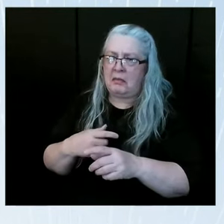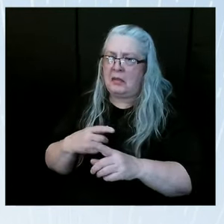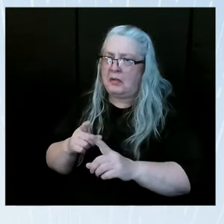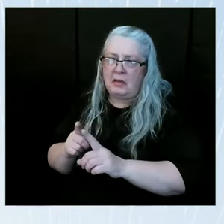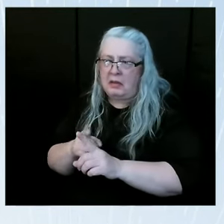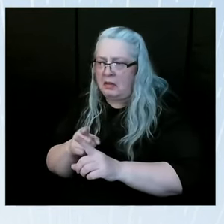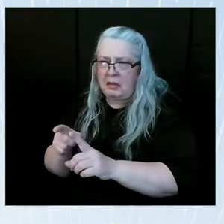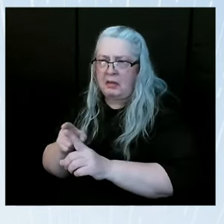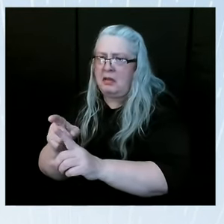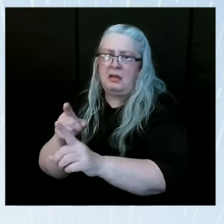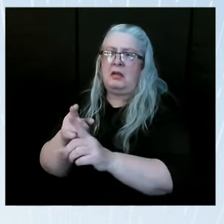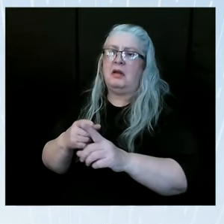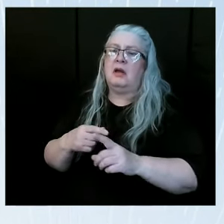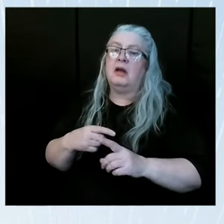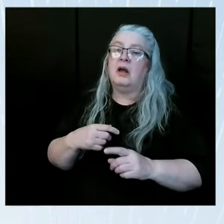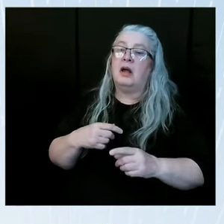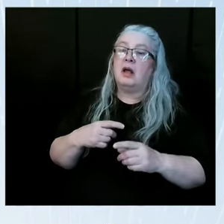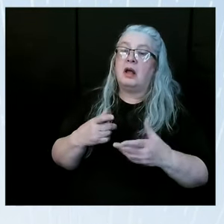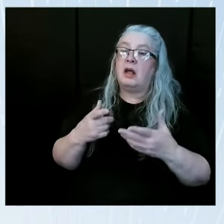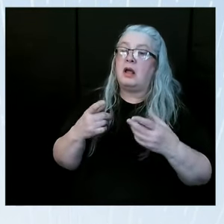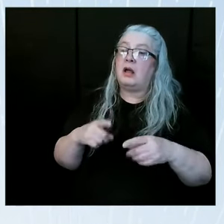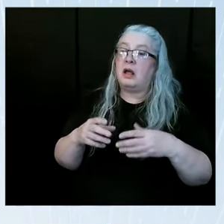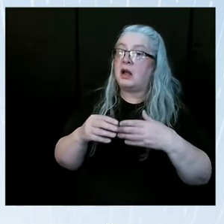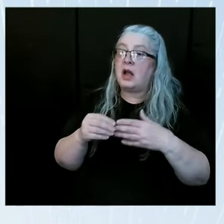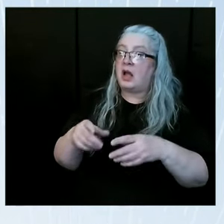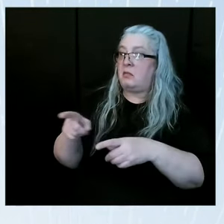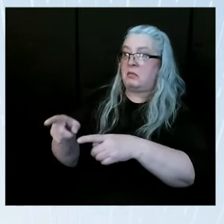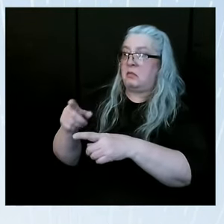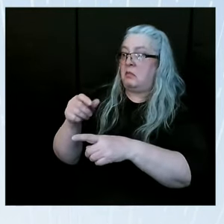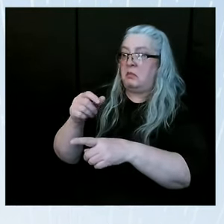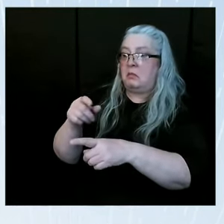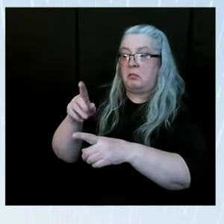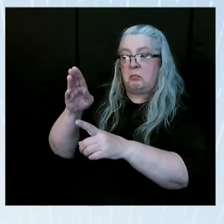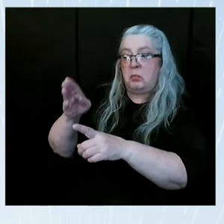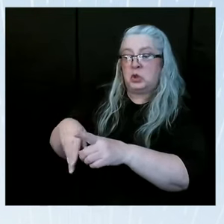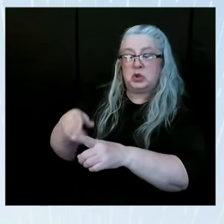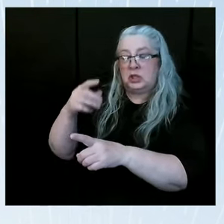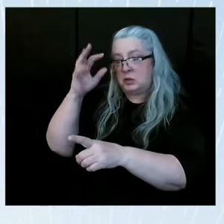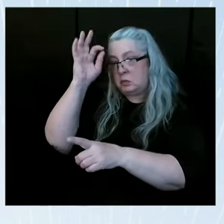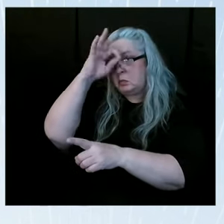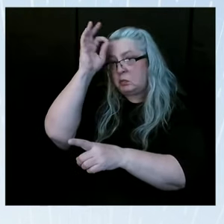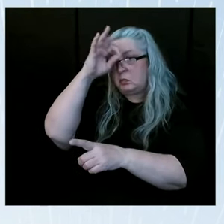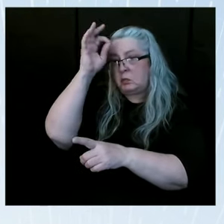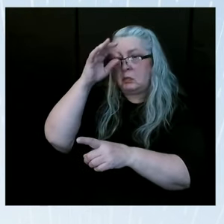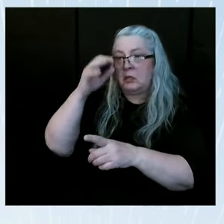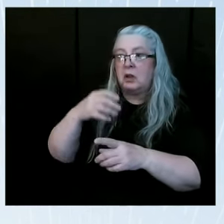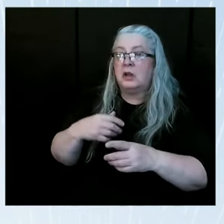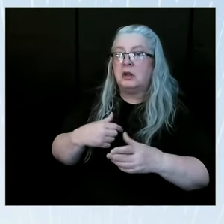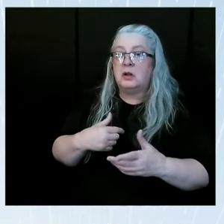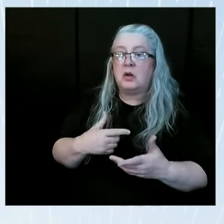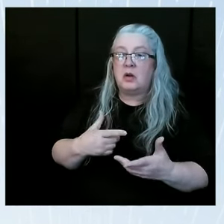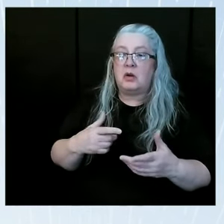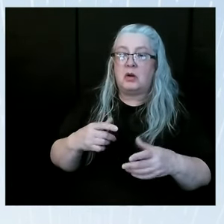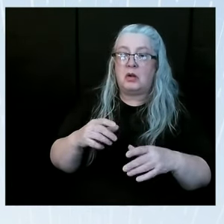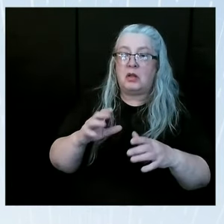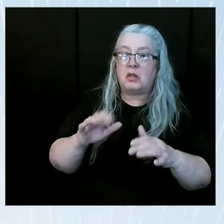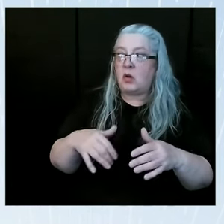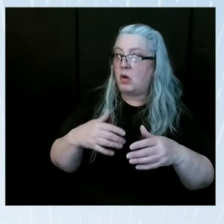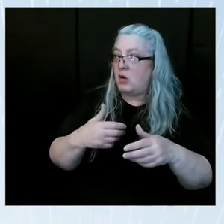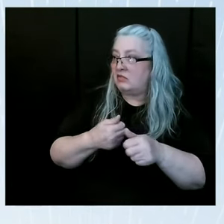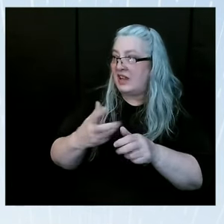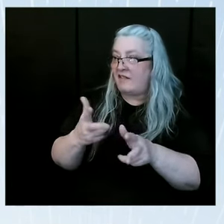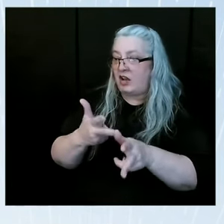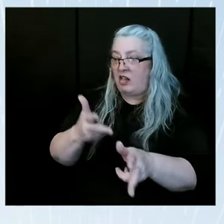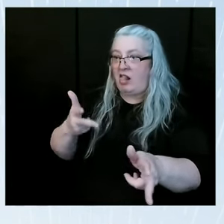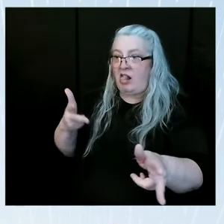enforcement unwittingly to five vans filled with young women who were on their path to